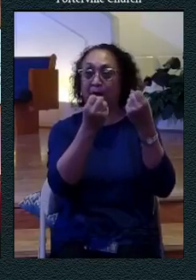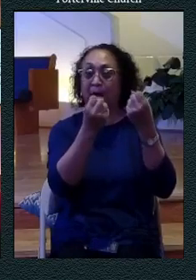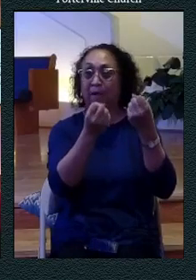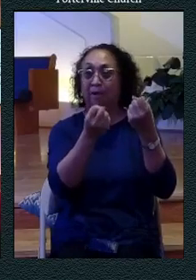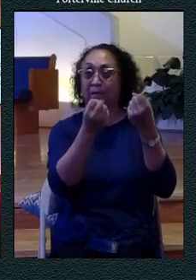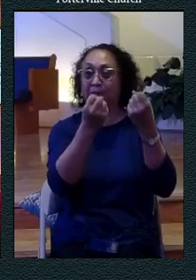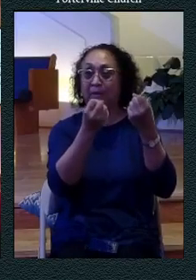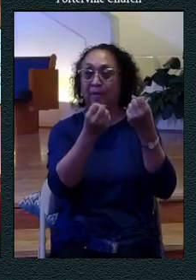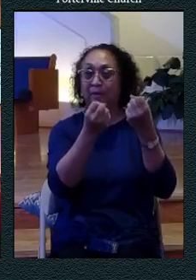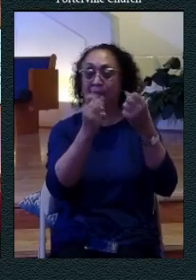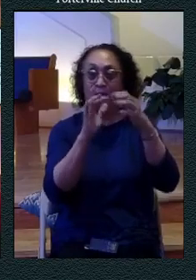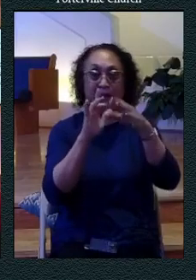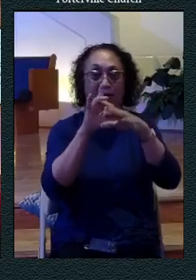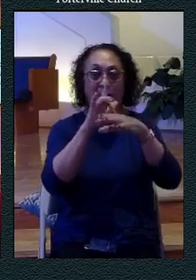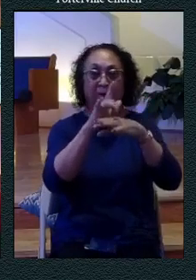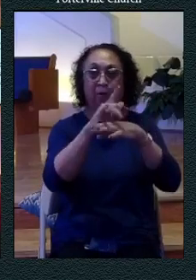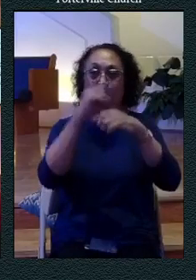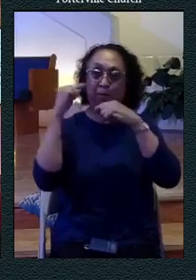Almighty,